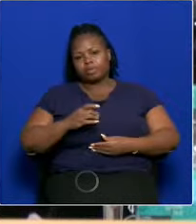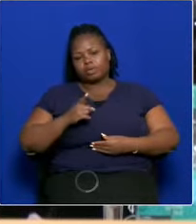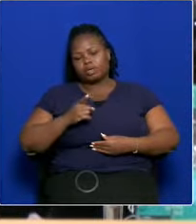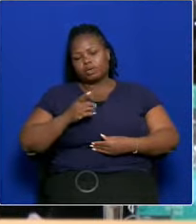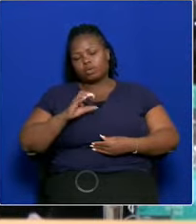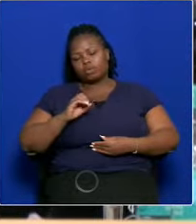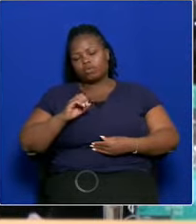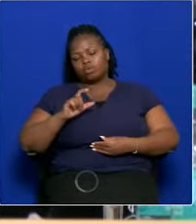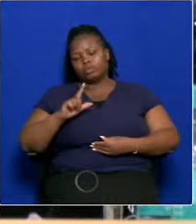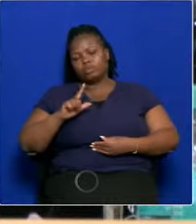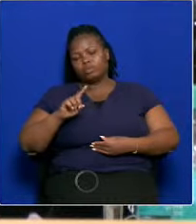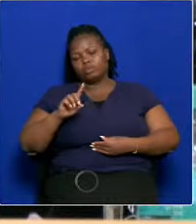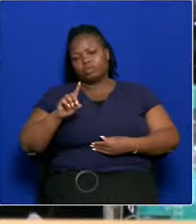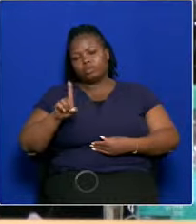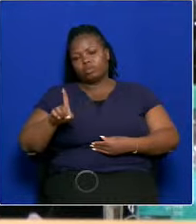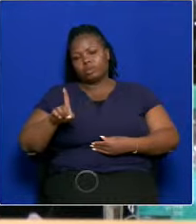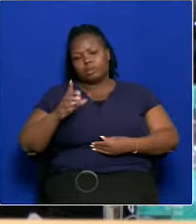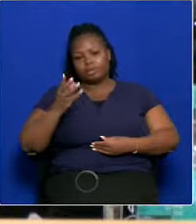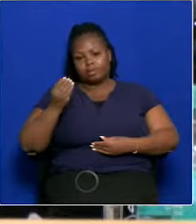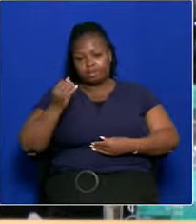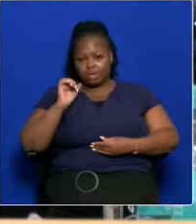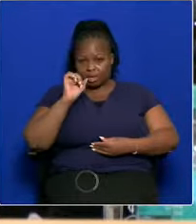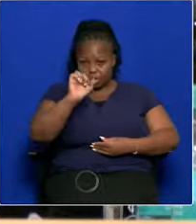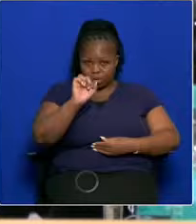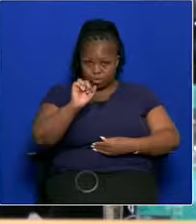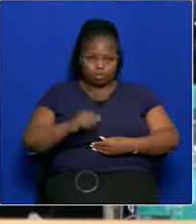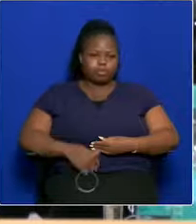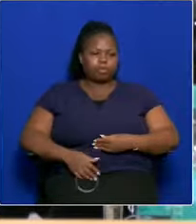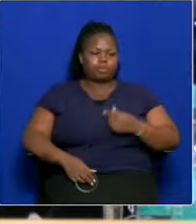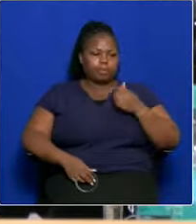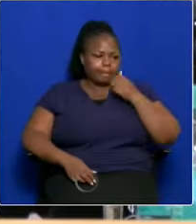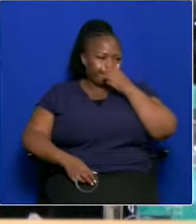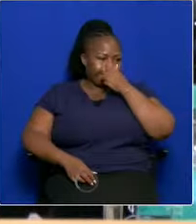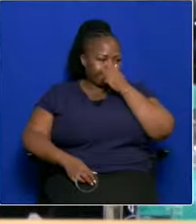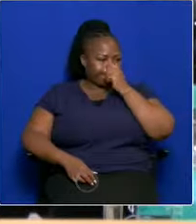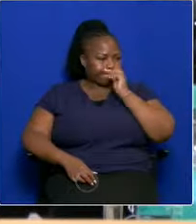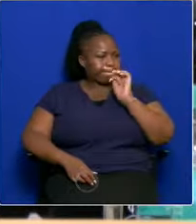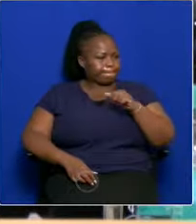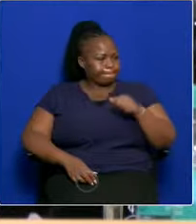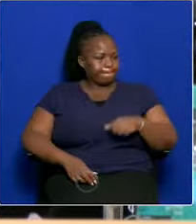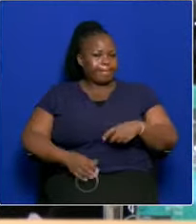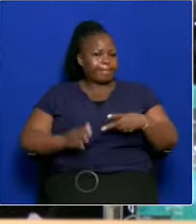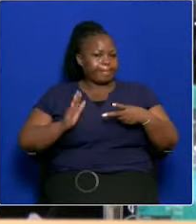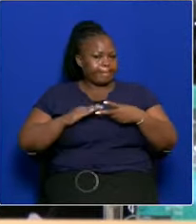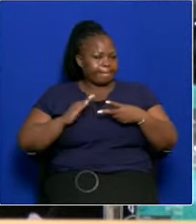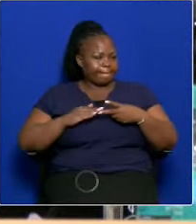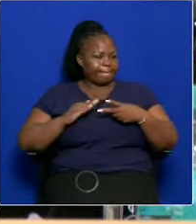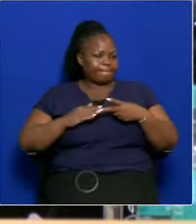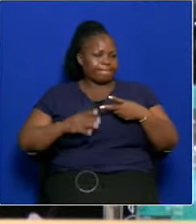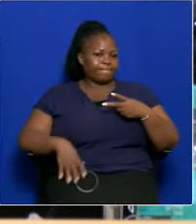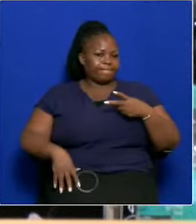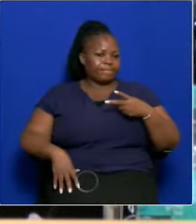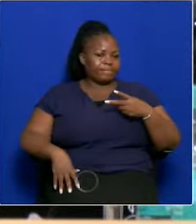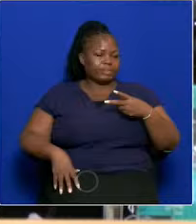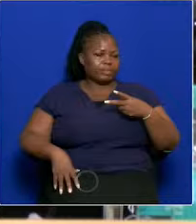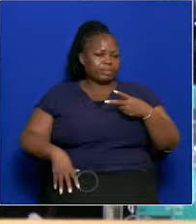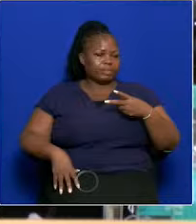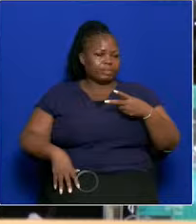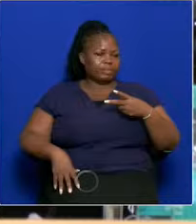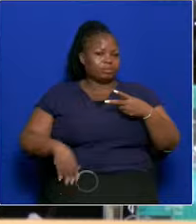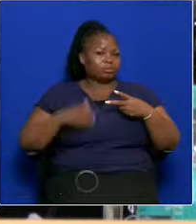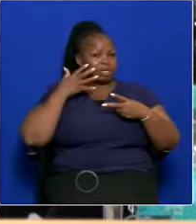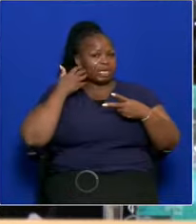071 number, that's your number? That's correct. And the second number there is that of Mr. Matlala?